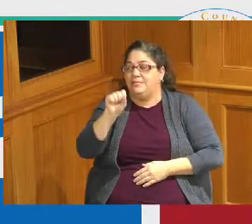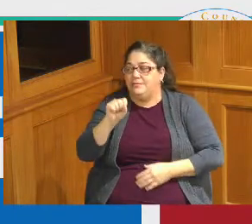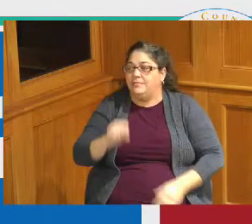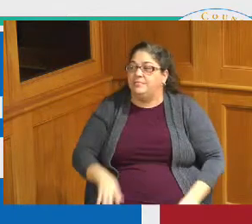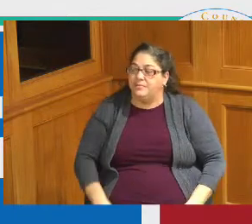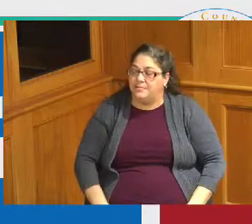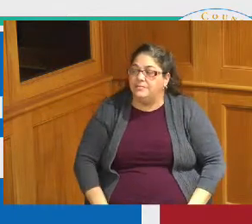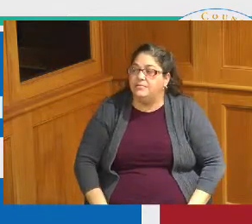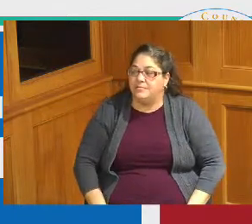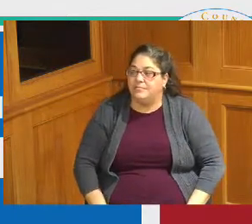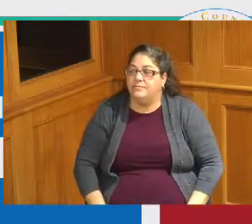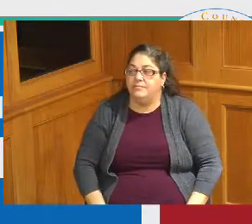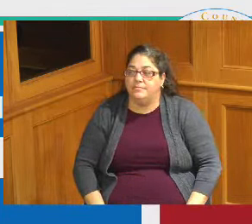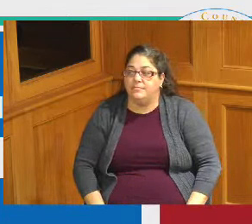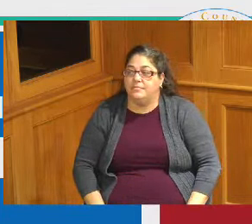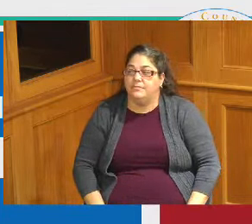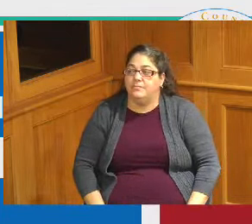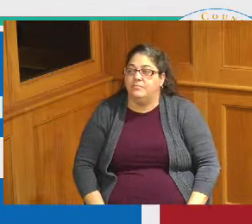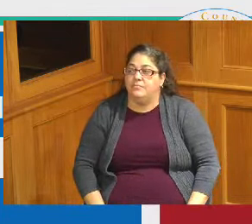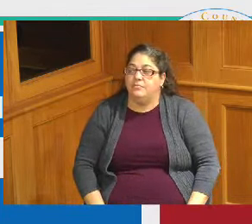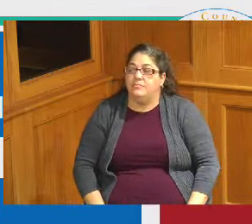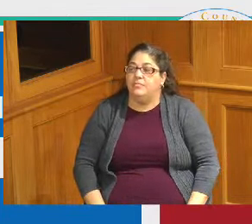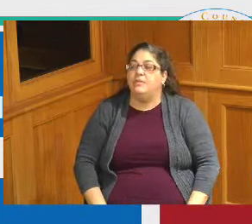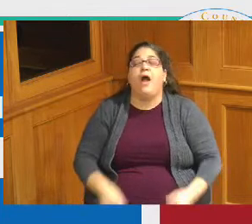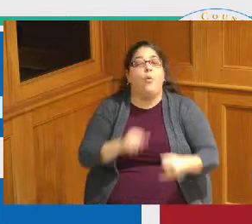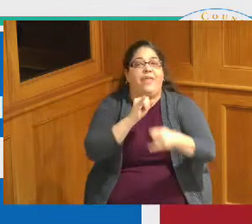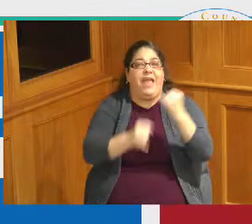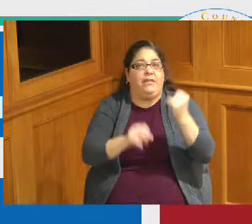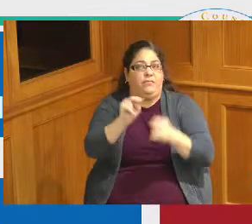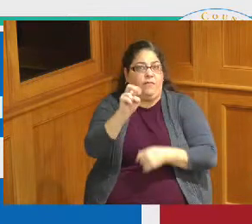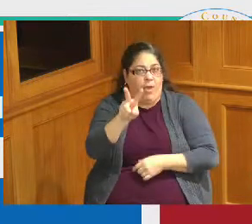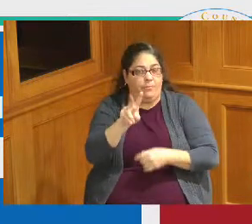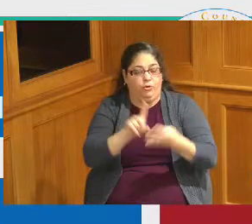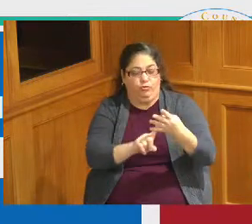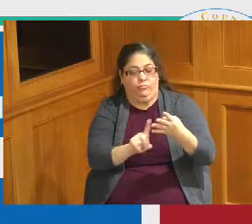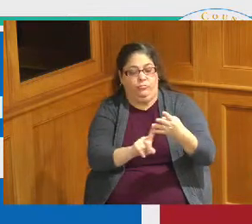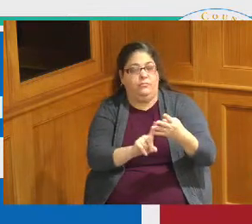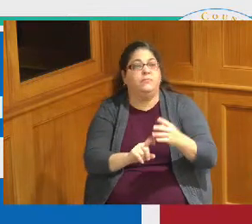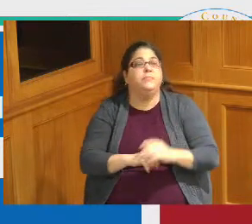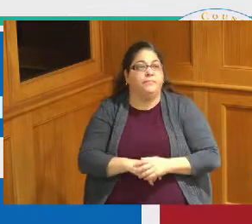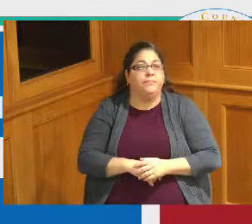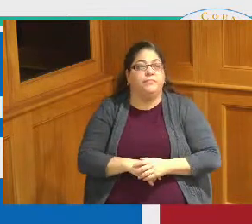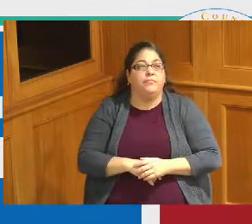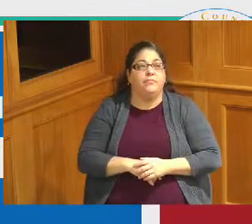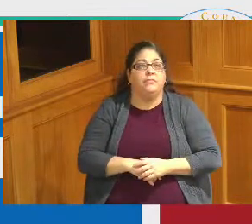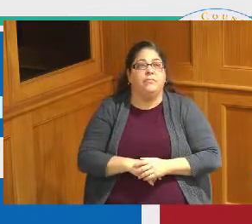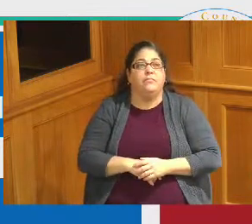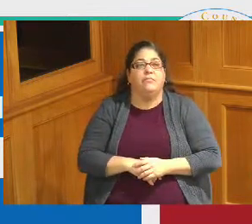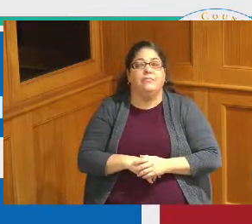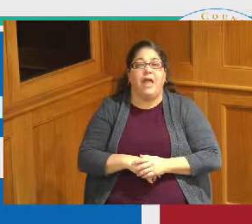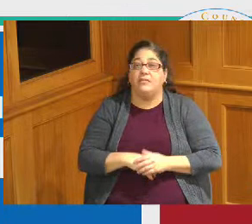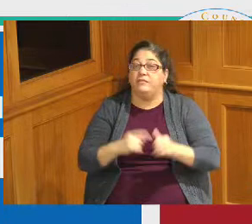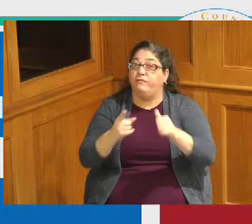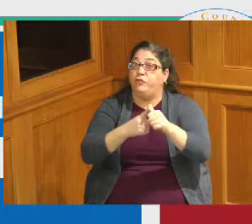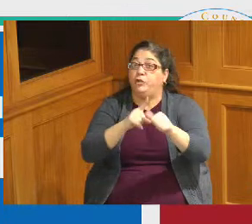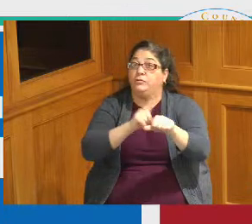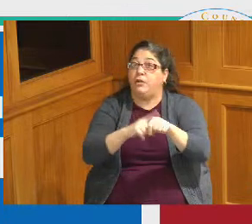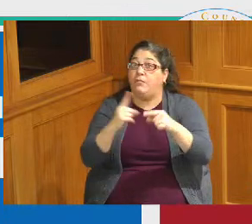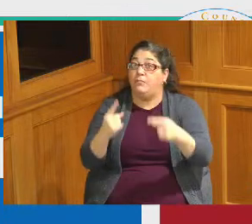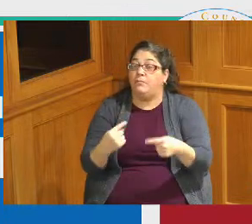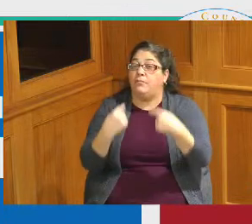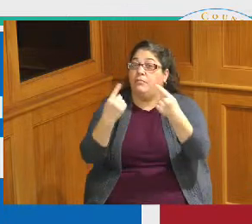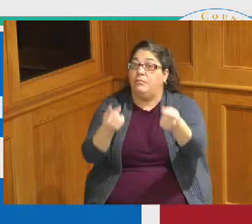done the outreach and events management, and those are fabulous. Those really are. It'll automate a lot. It's the first time